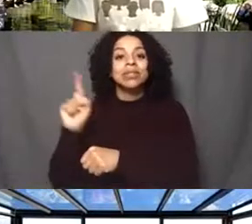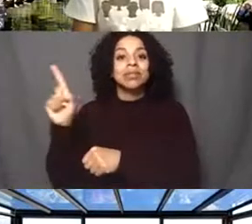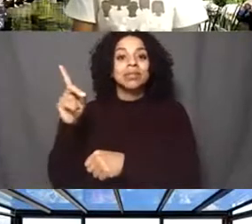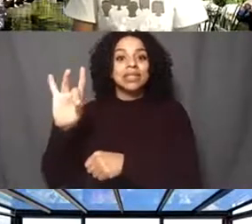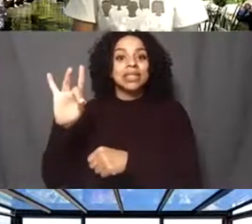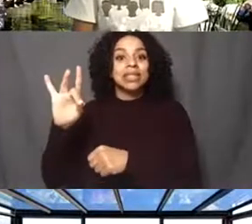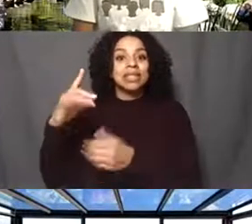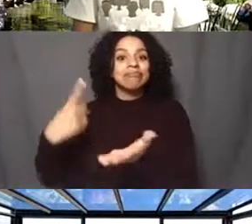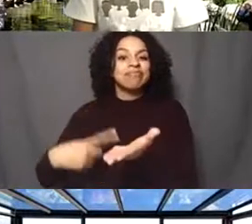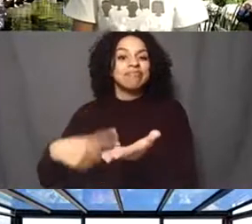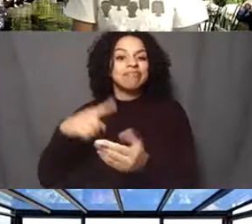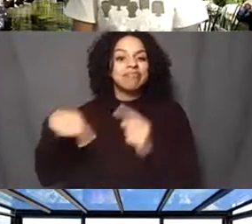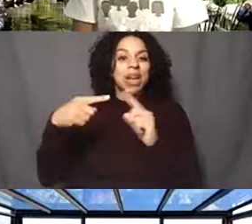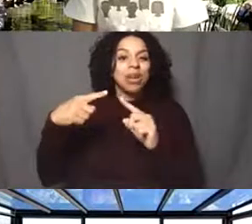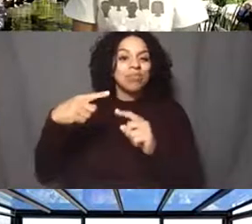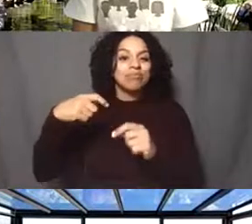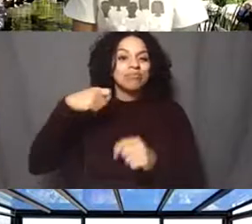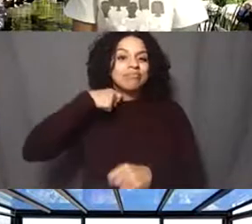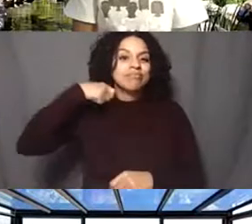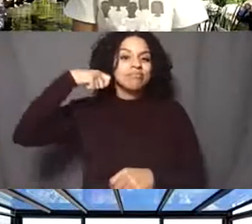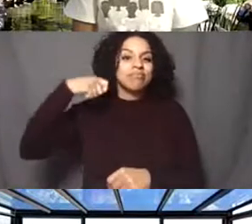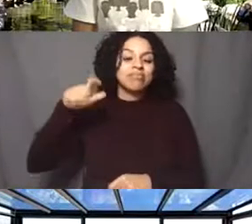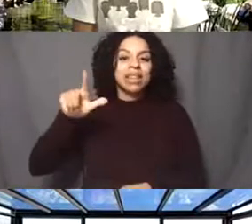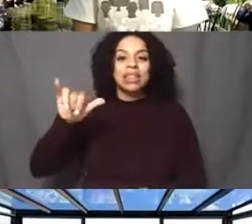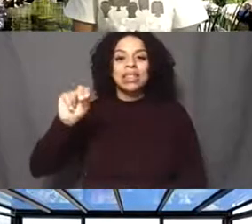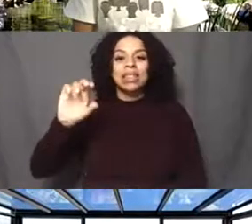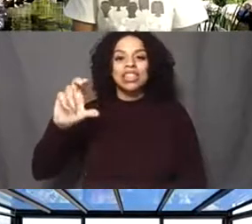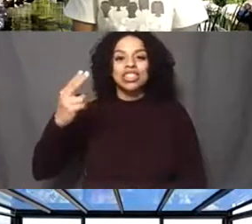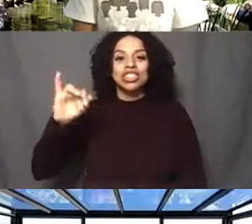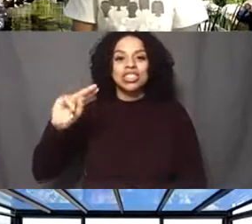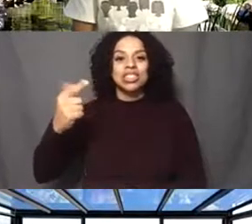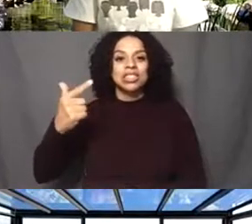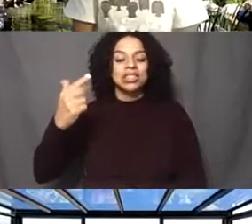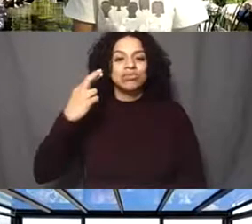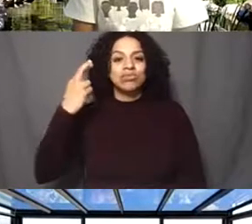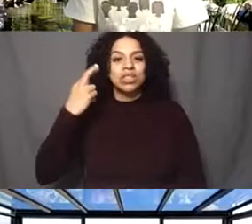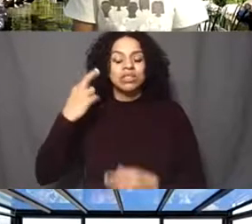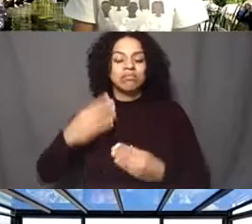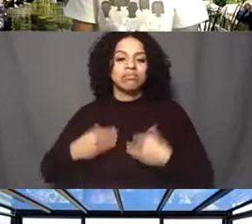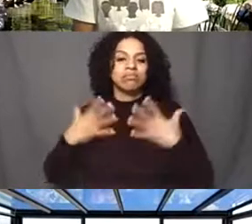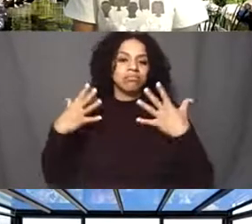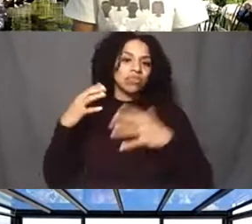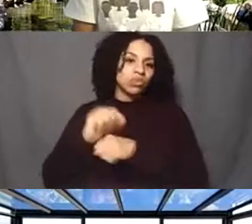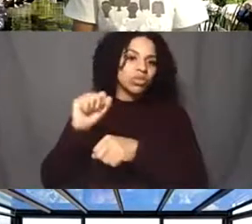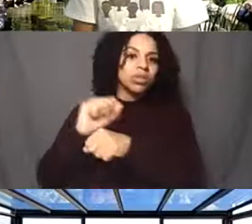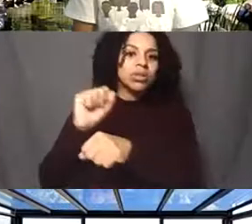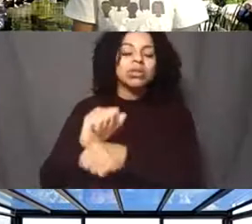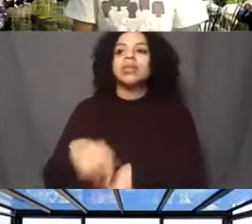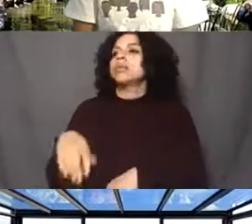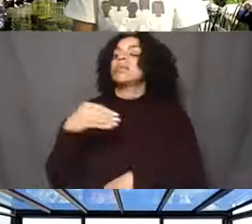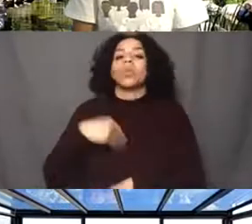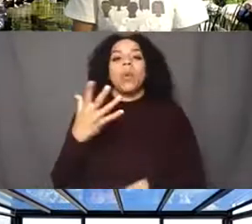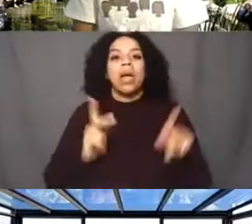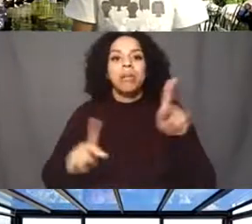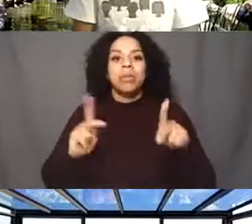not want to deal with lynching. They actually believed the stories of white Americans that Black people were being lynched, particularly